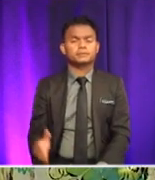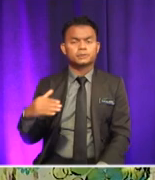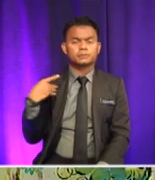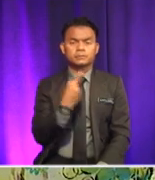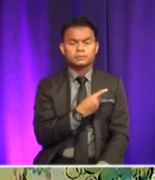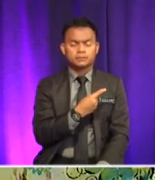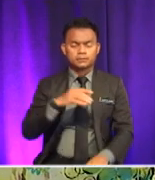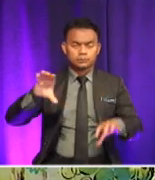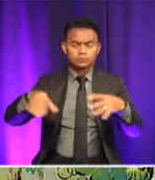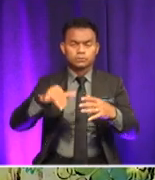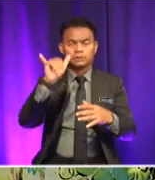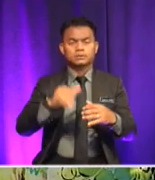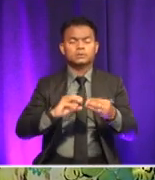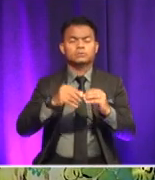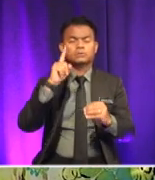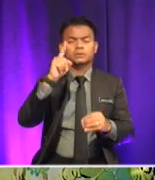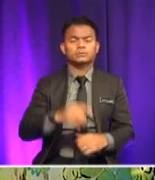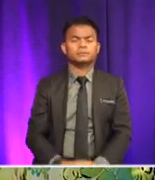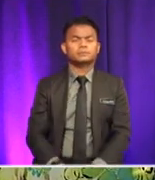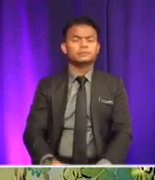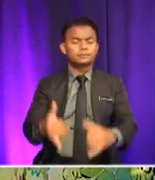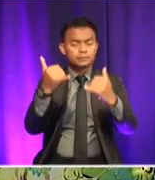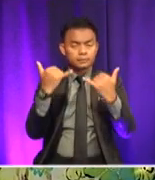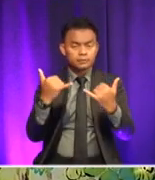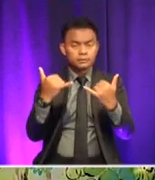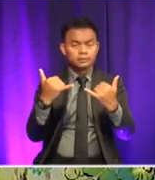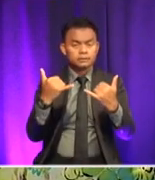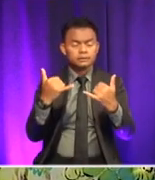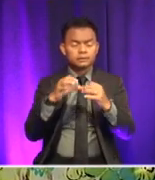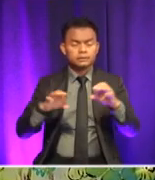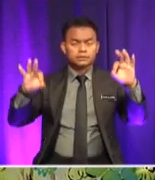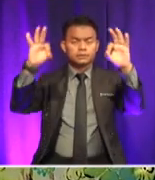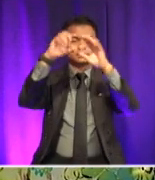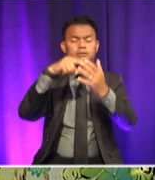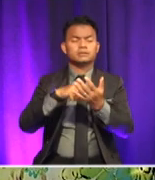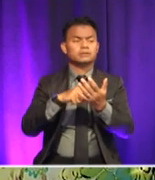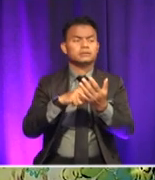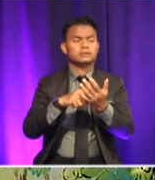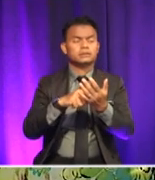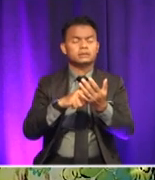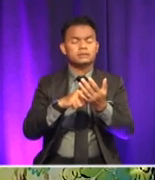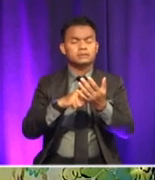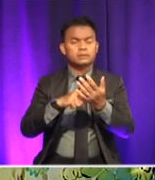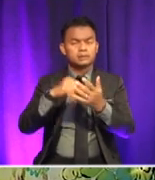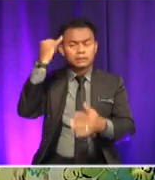one, self-discovery. Now, this story gives the overall idea of